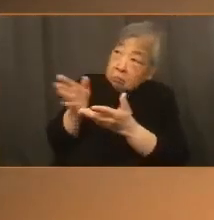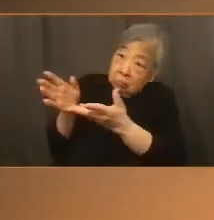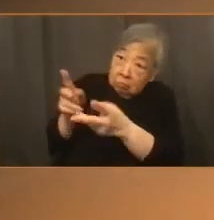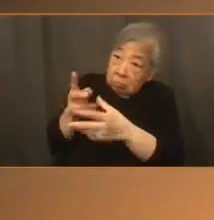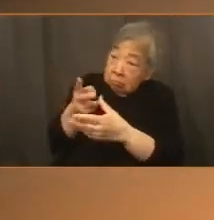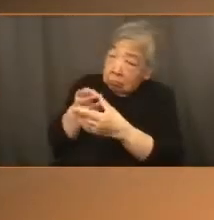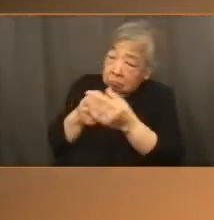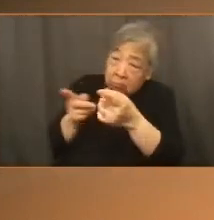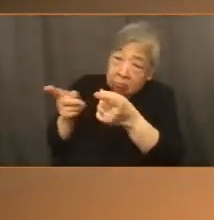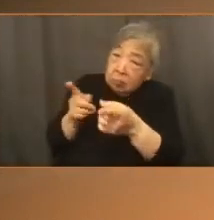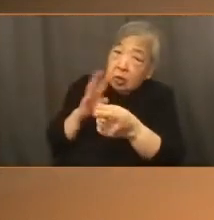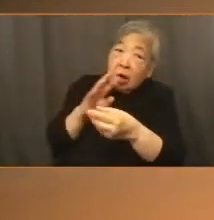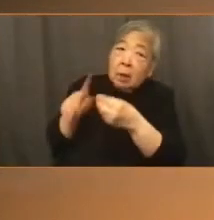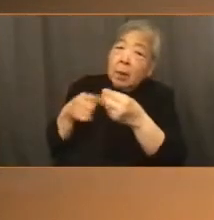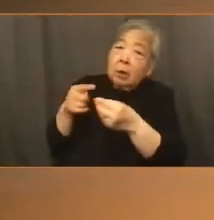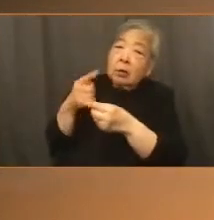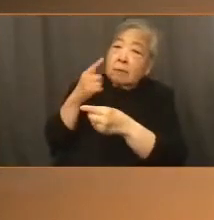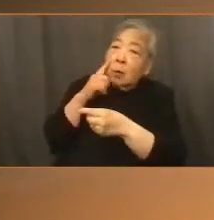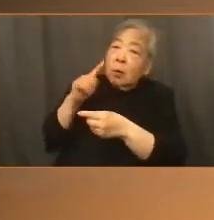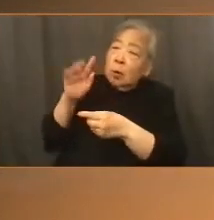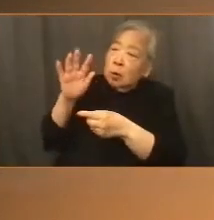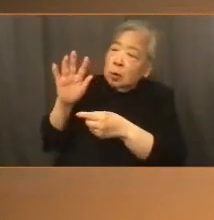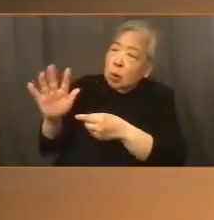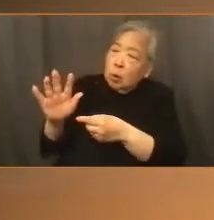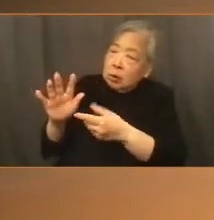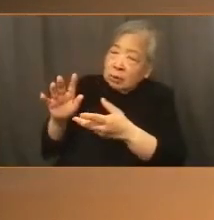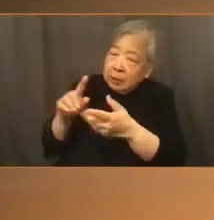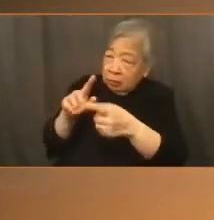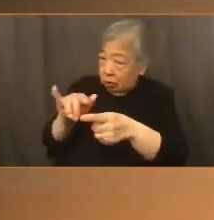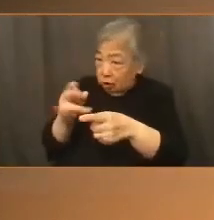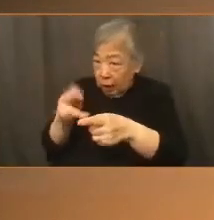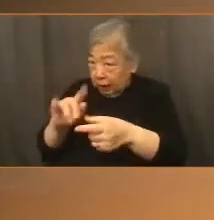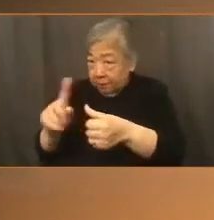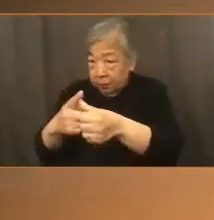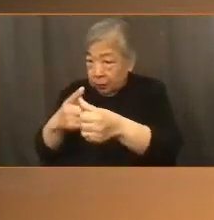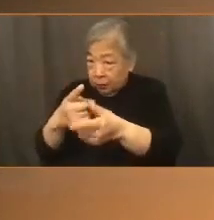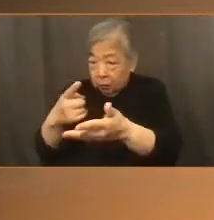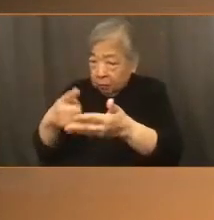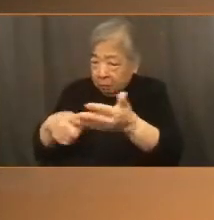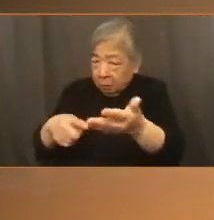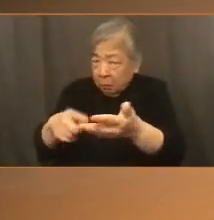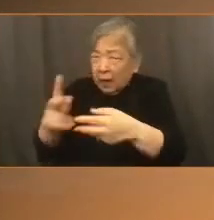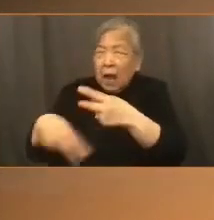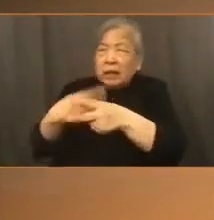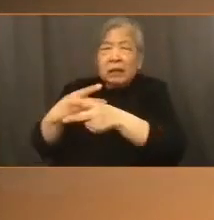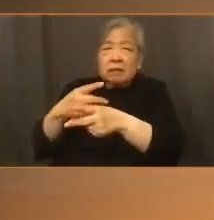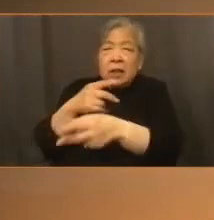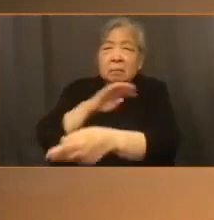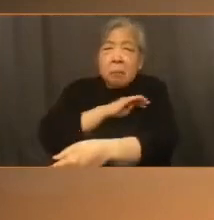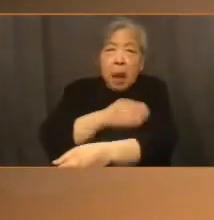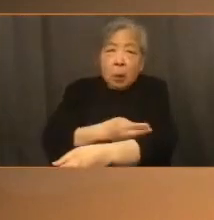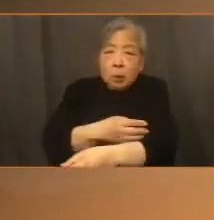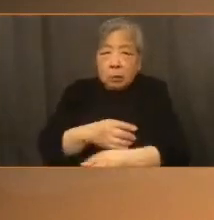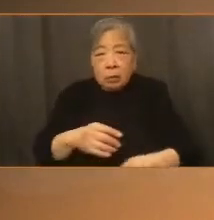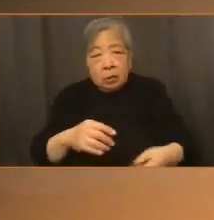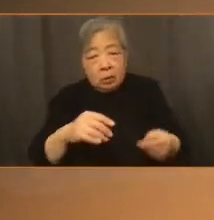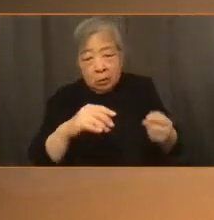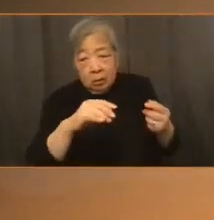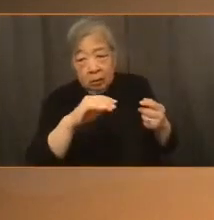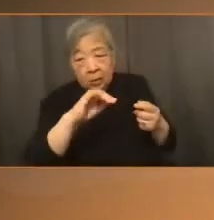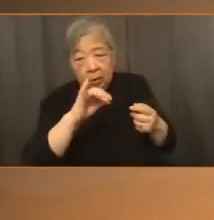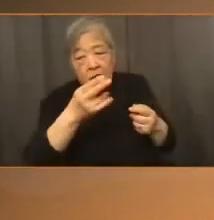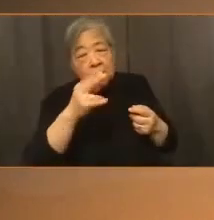power source for your rotorcraft too? But Johnny, why don't you go first? Well, I mean, for the Mars helicopter, we have that solar panel.